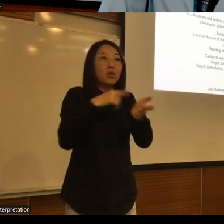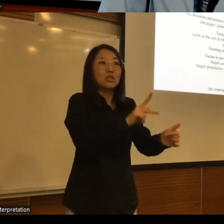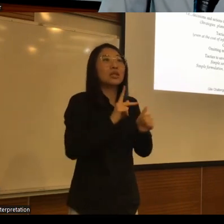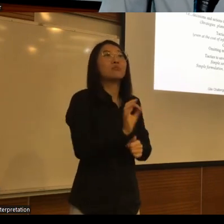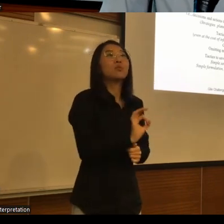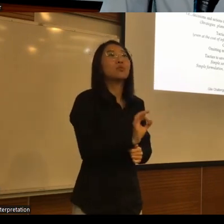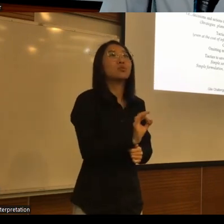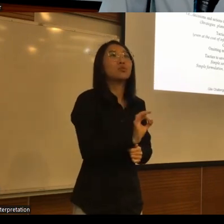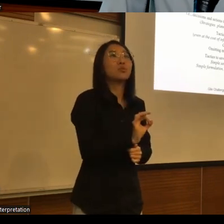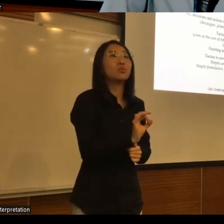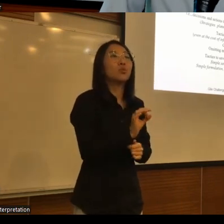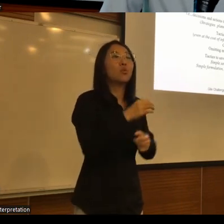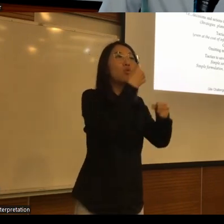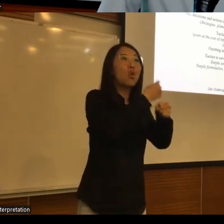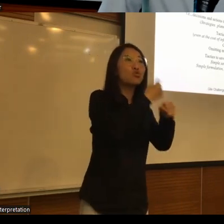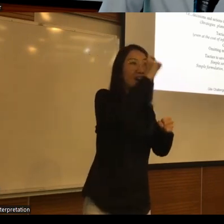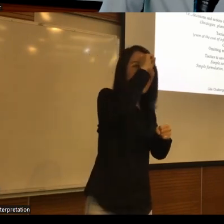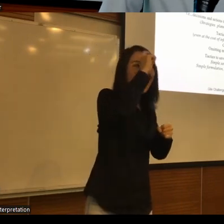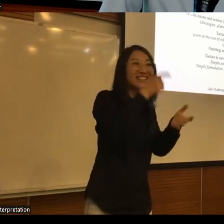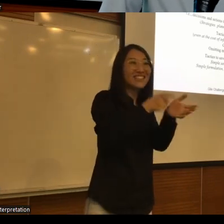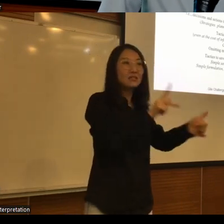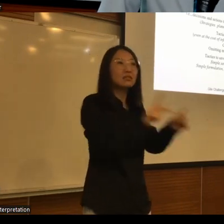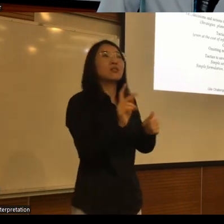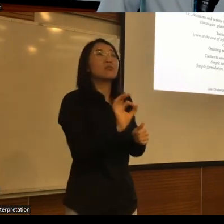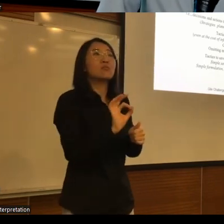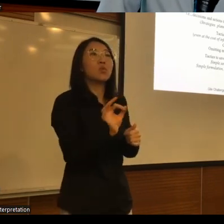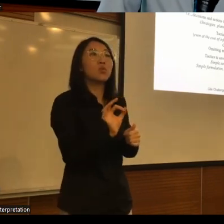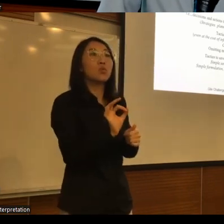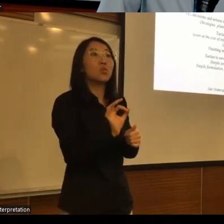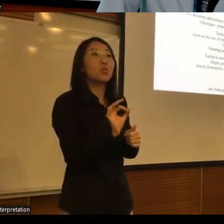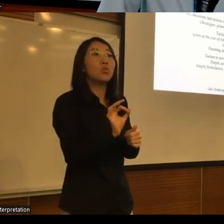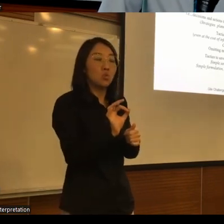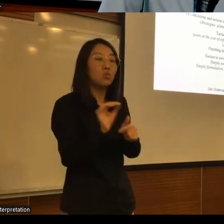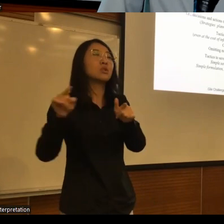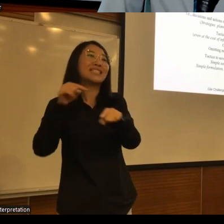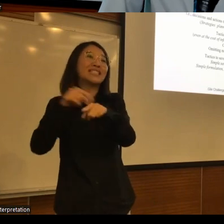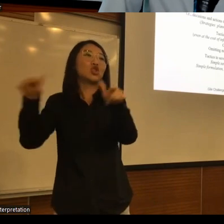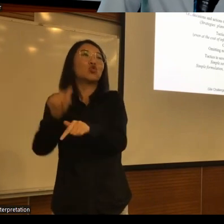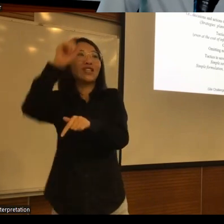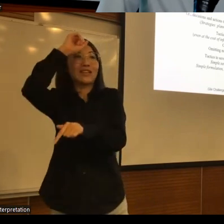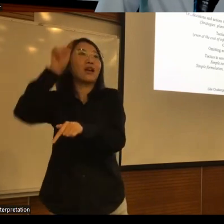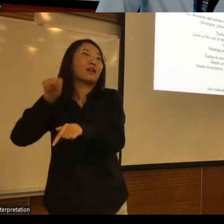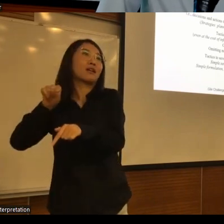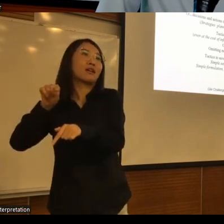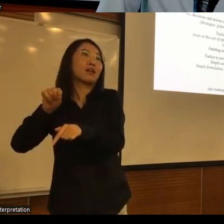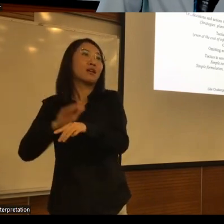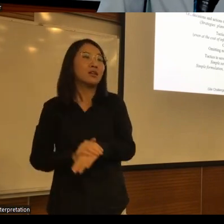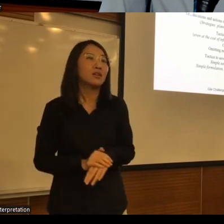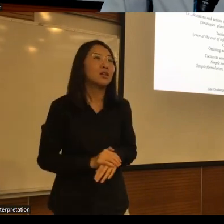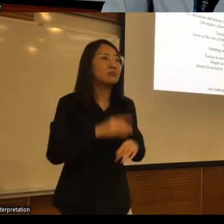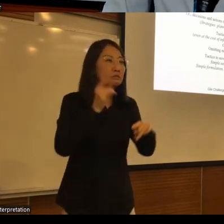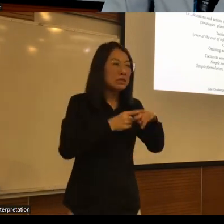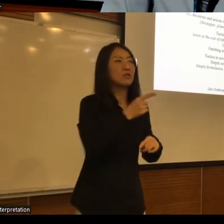psychology model of working memory. I just used a functional idea that people could identify with. I